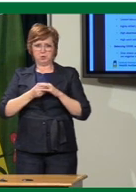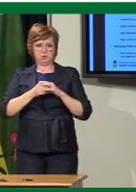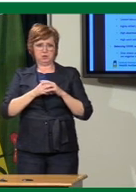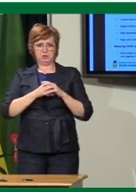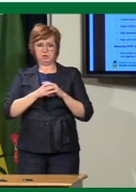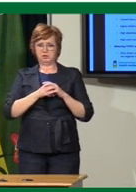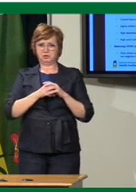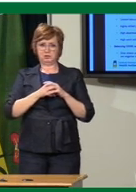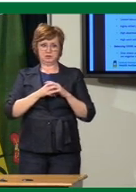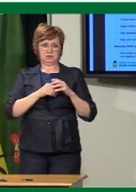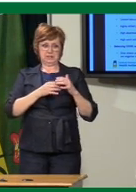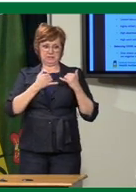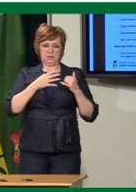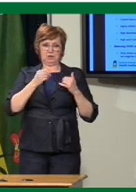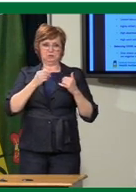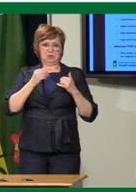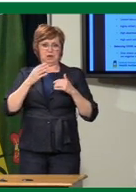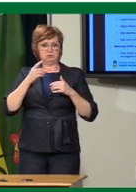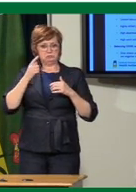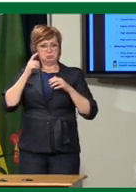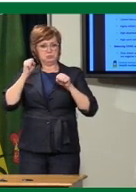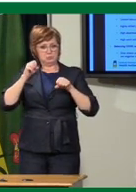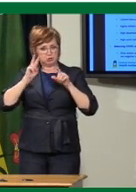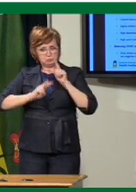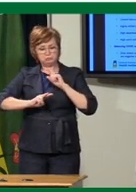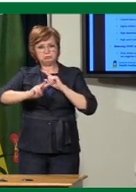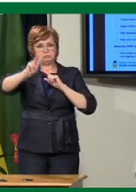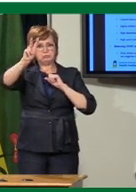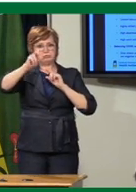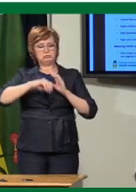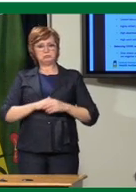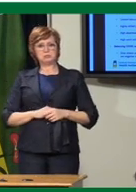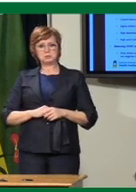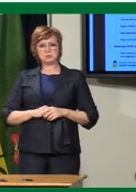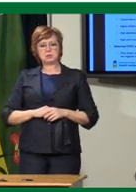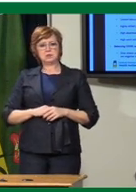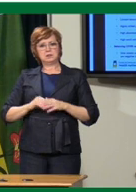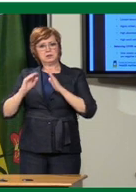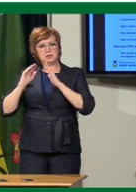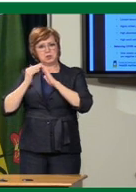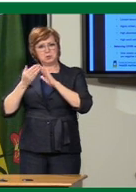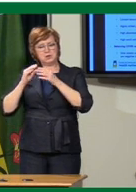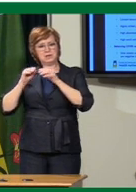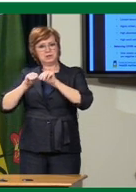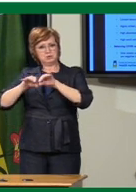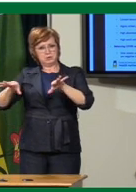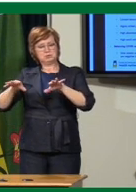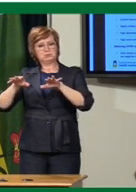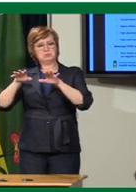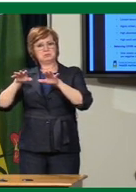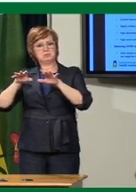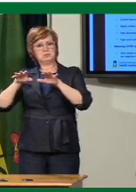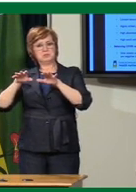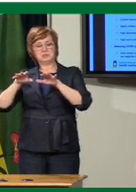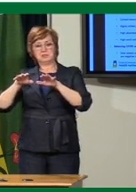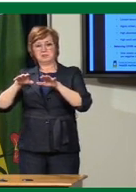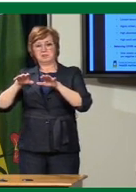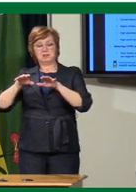our hospitals. It's also the ongoing community transmission that ends up impacting one of our